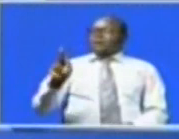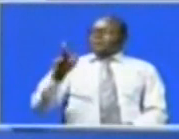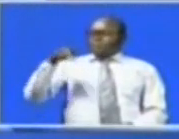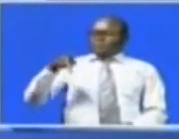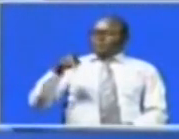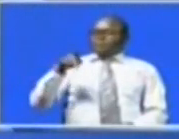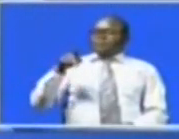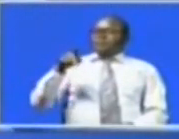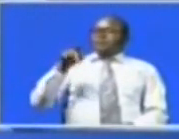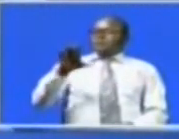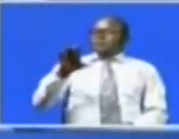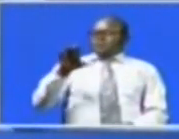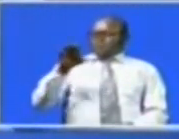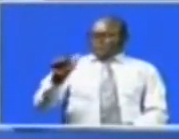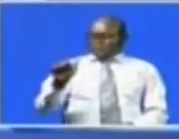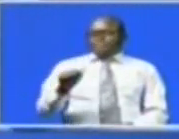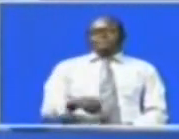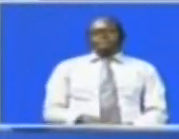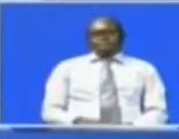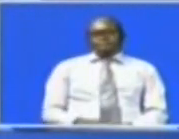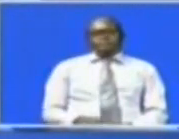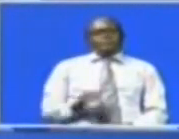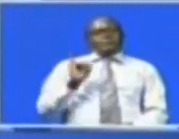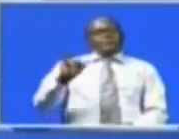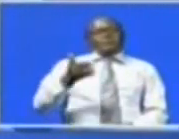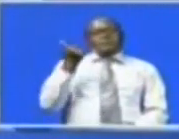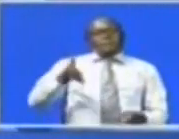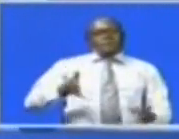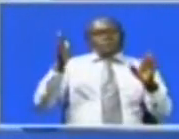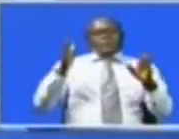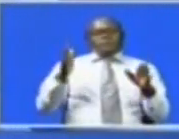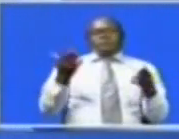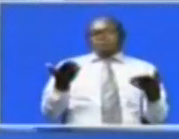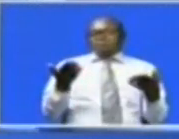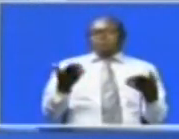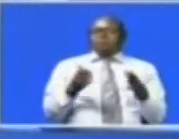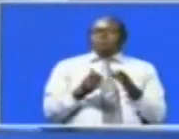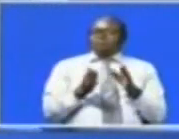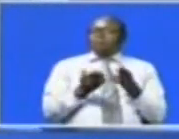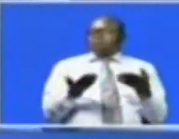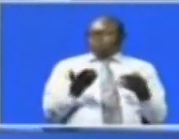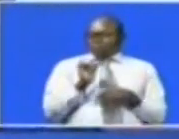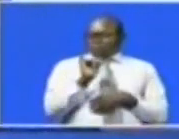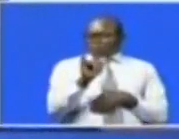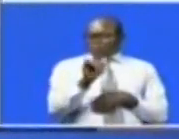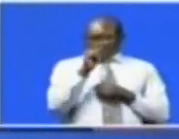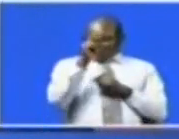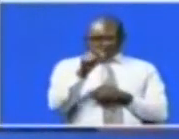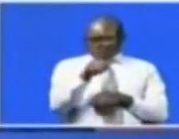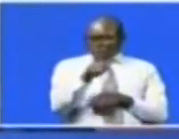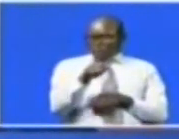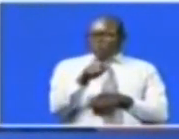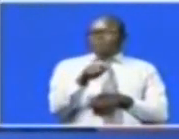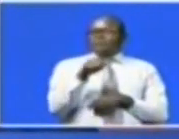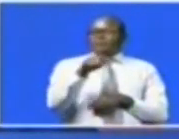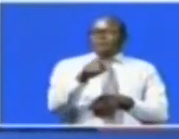KPSRCA, I beg your pardon. Adara, your thoughts on that? Is that the way to go, the way forward? With all due respect to Mr. Fazul, I think this is the